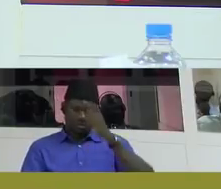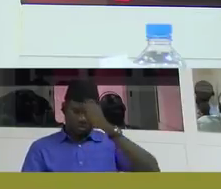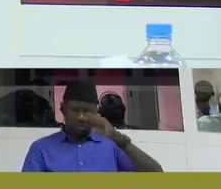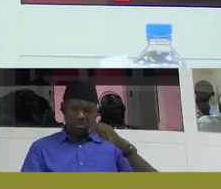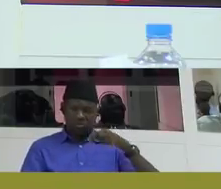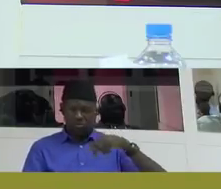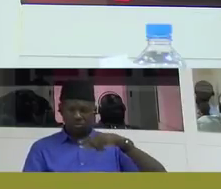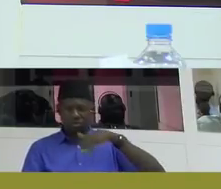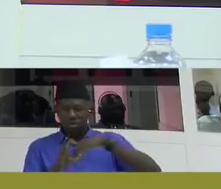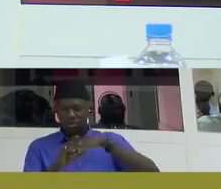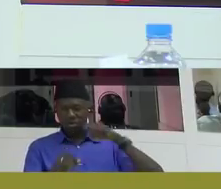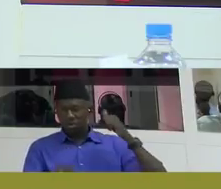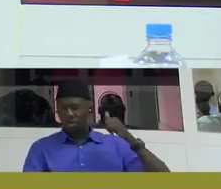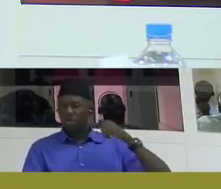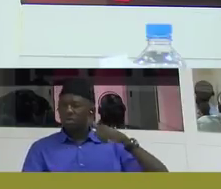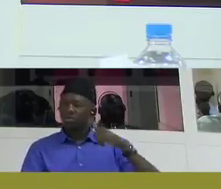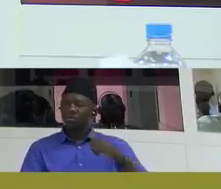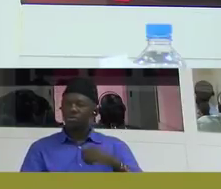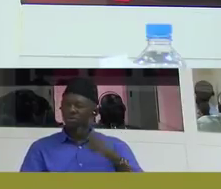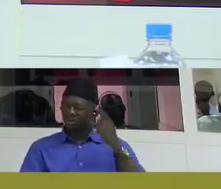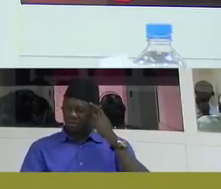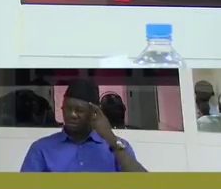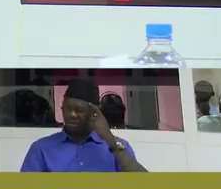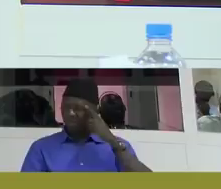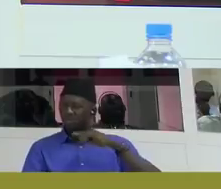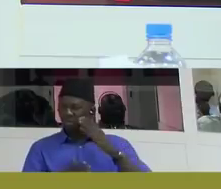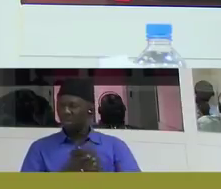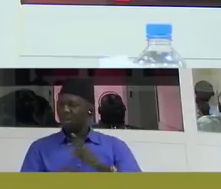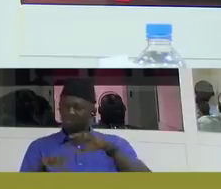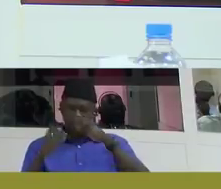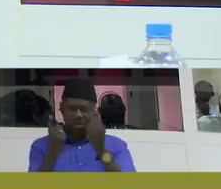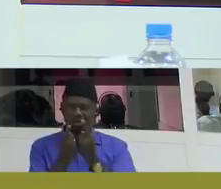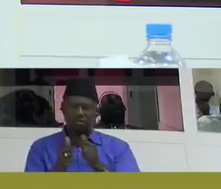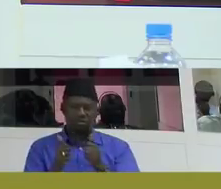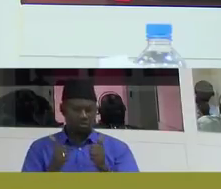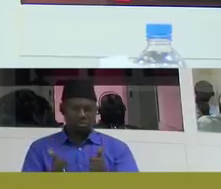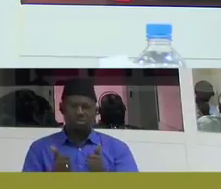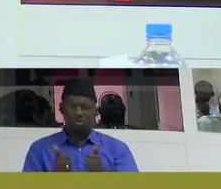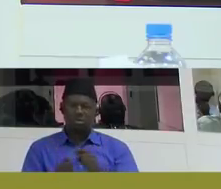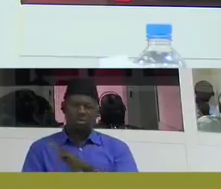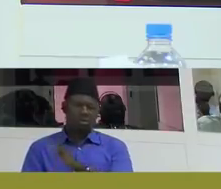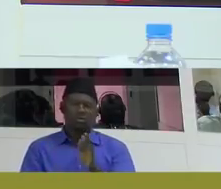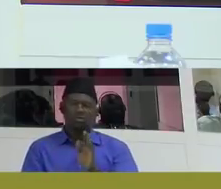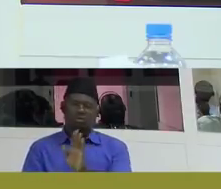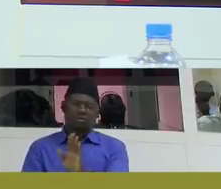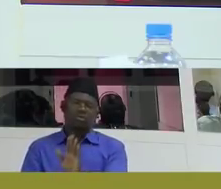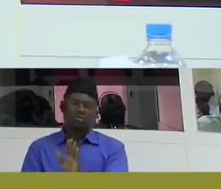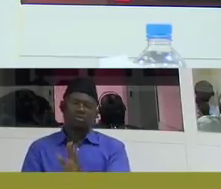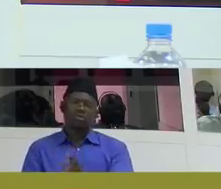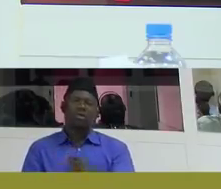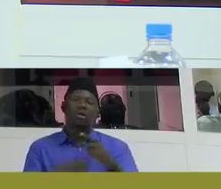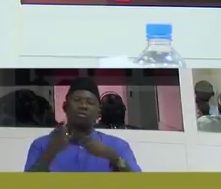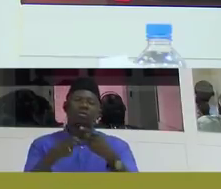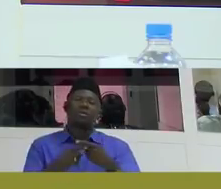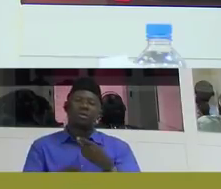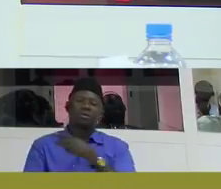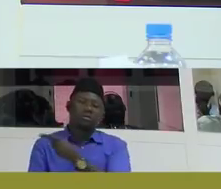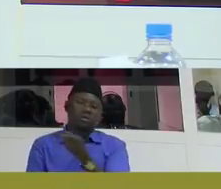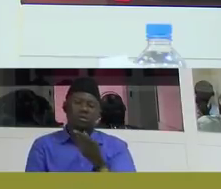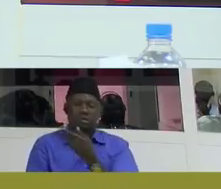out. With the belief that everything is in order, they have stopped it. Immediately they